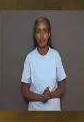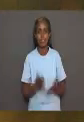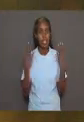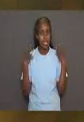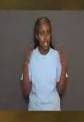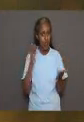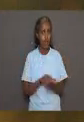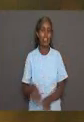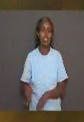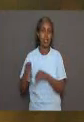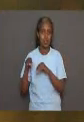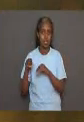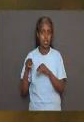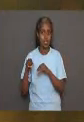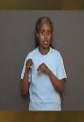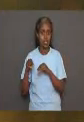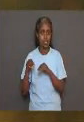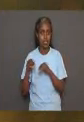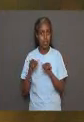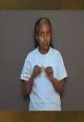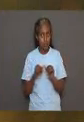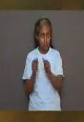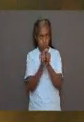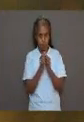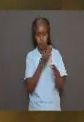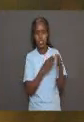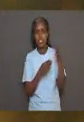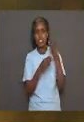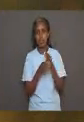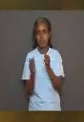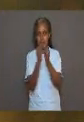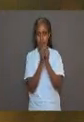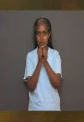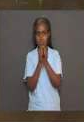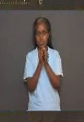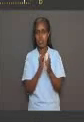Hello again, students. Let us go through the steps together.